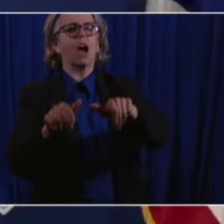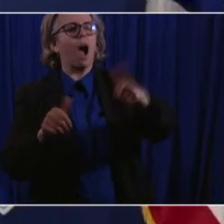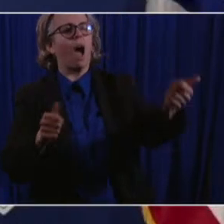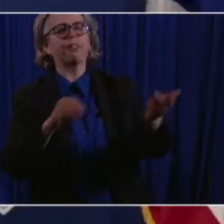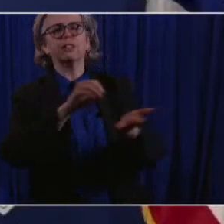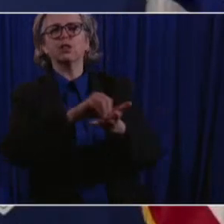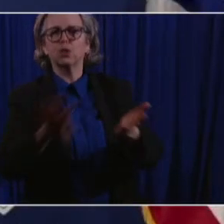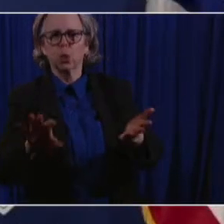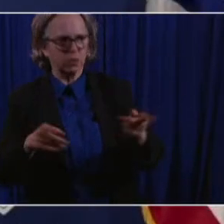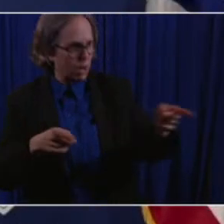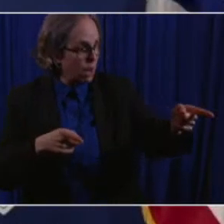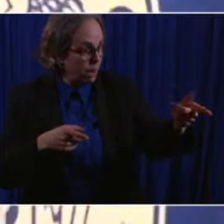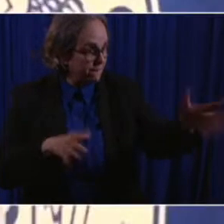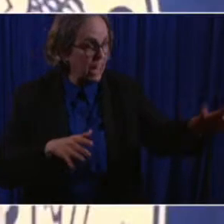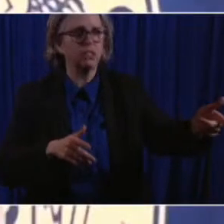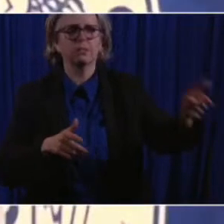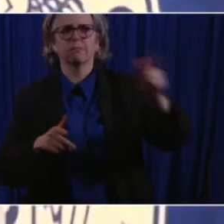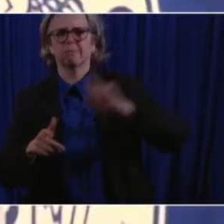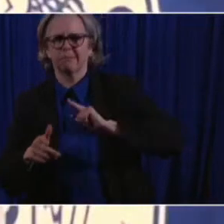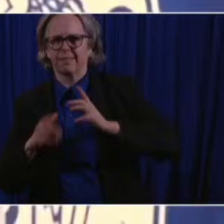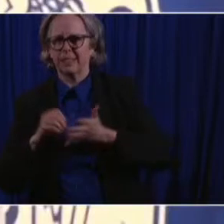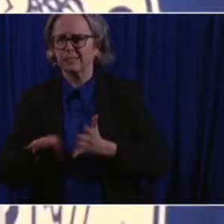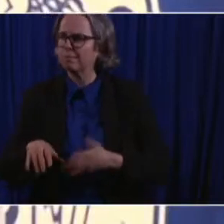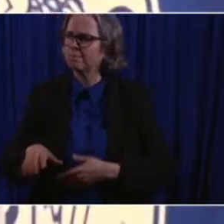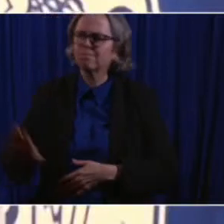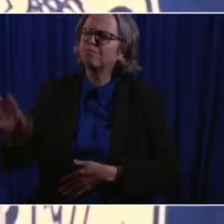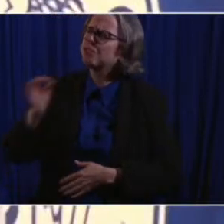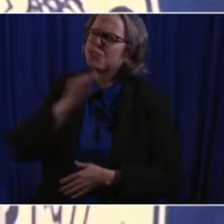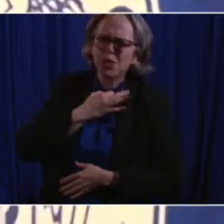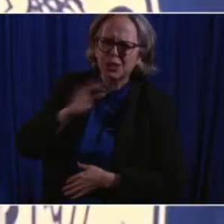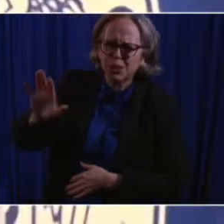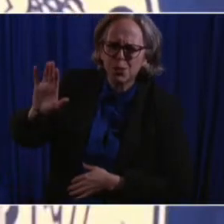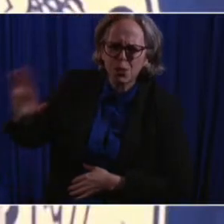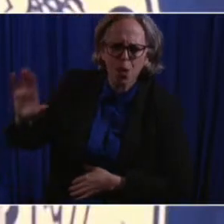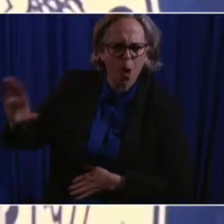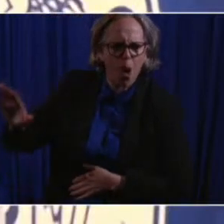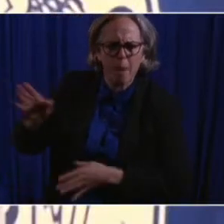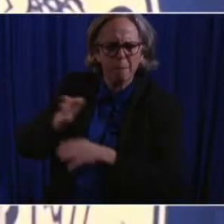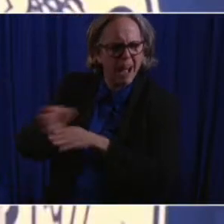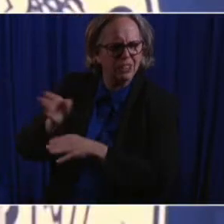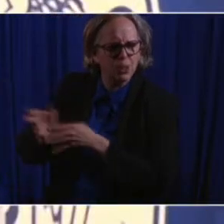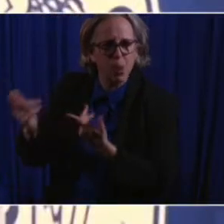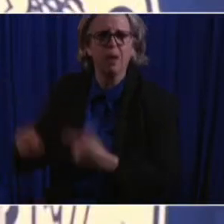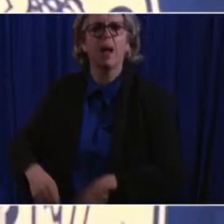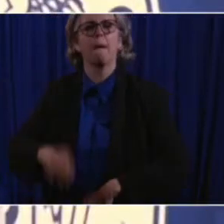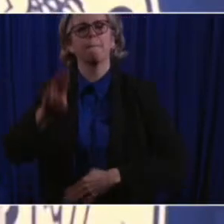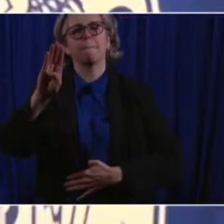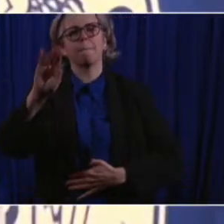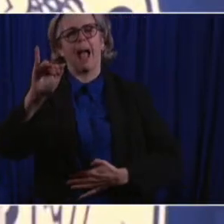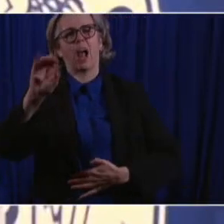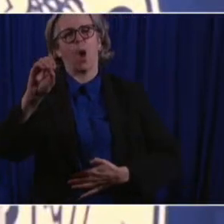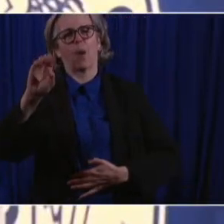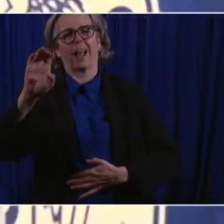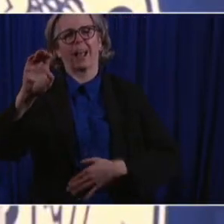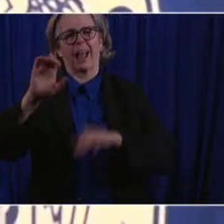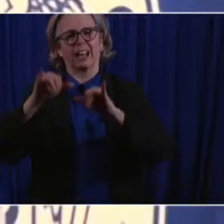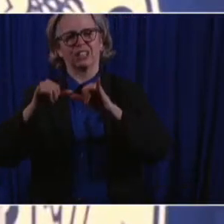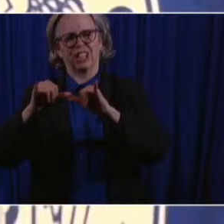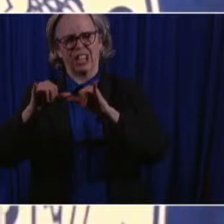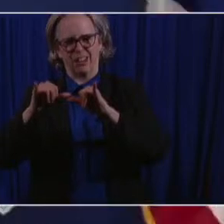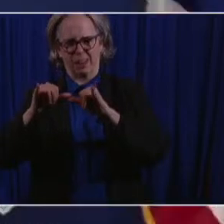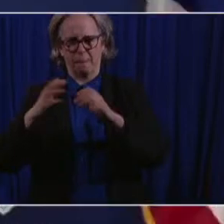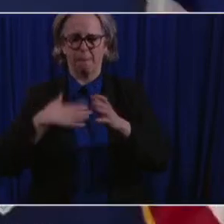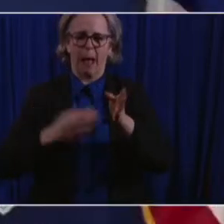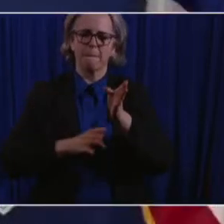being with us here. What's your major? I'm a bioengineering major. I'm a pre-med concentration with minors in chemistry and